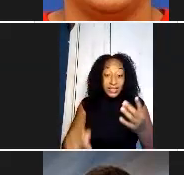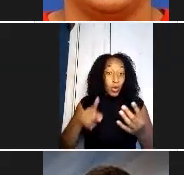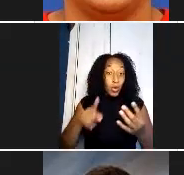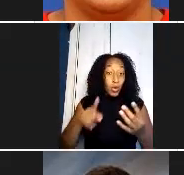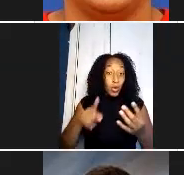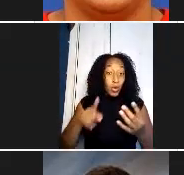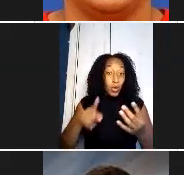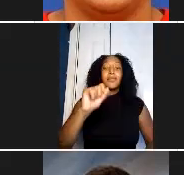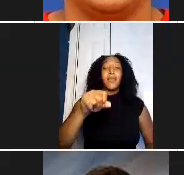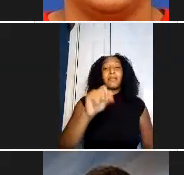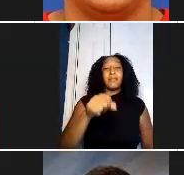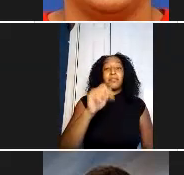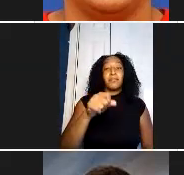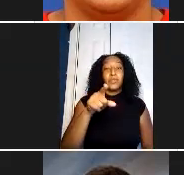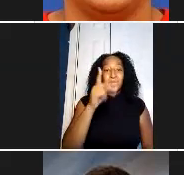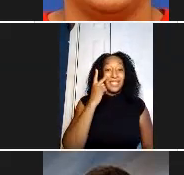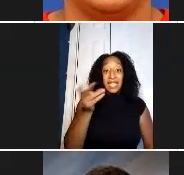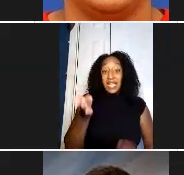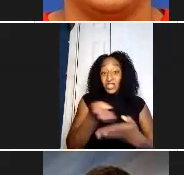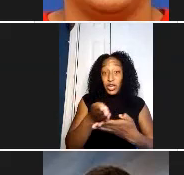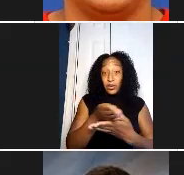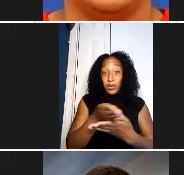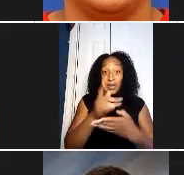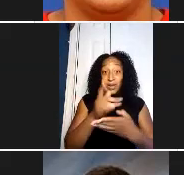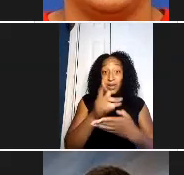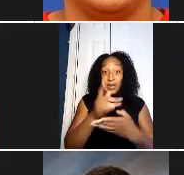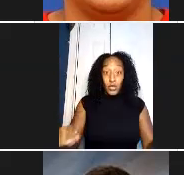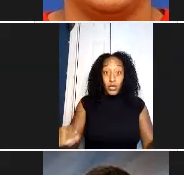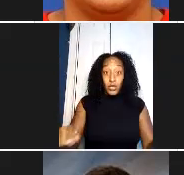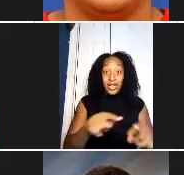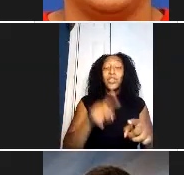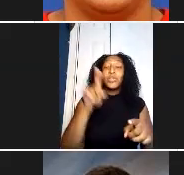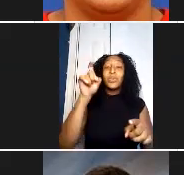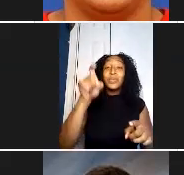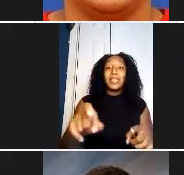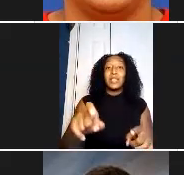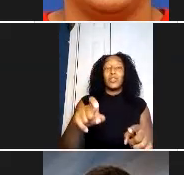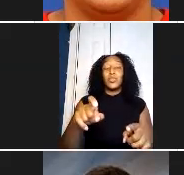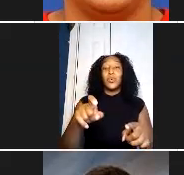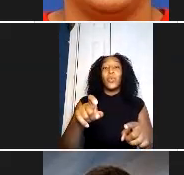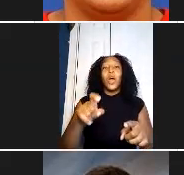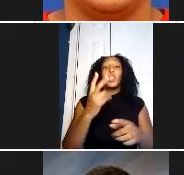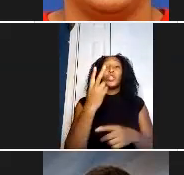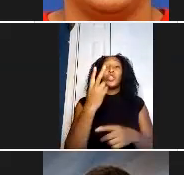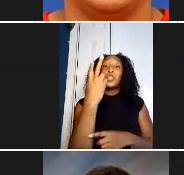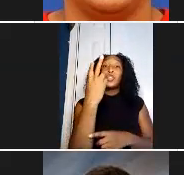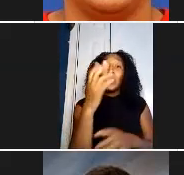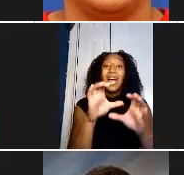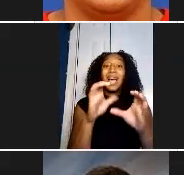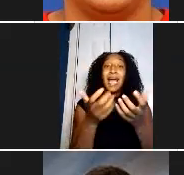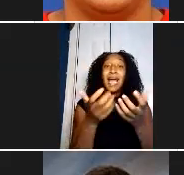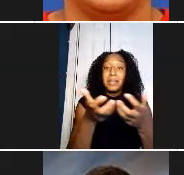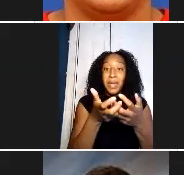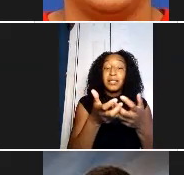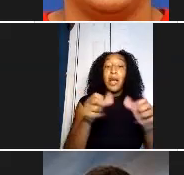here. I'm sharing the screen. Be sure to comment on at least 2 of your classmates' postings, right? You said,